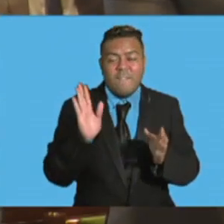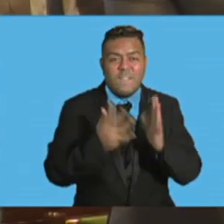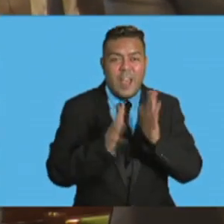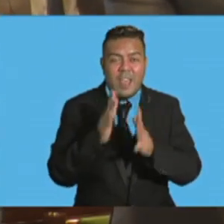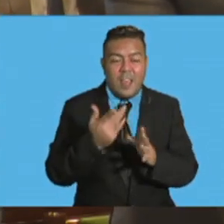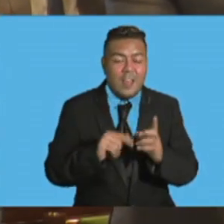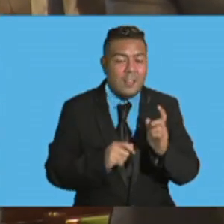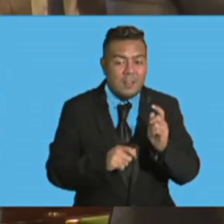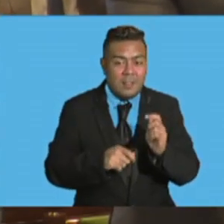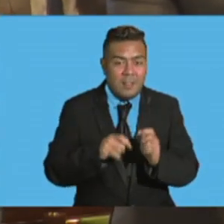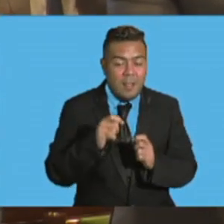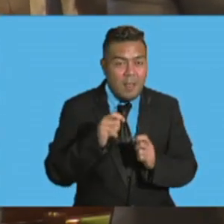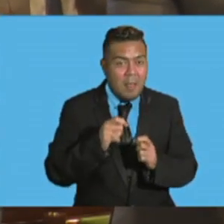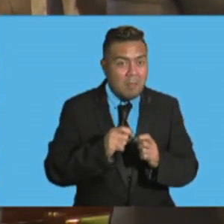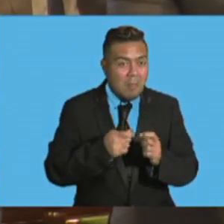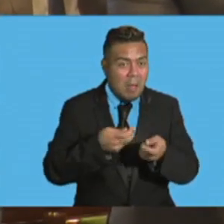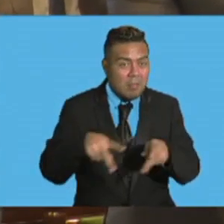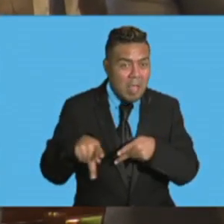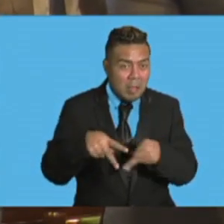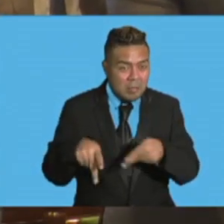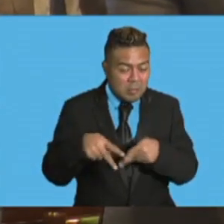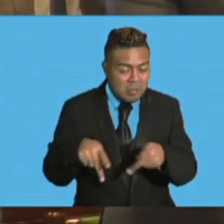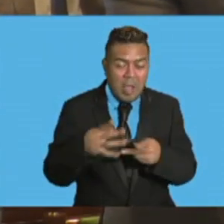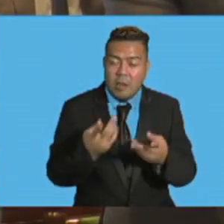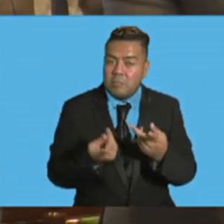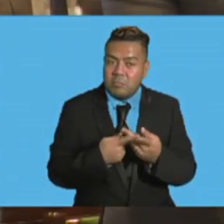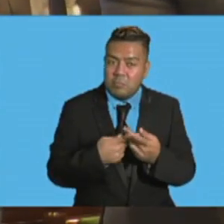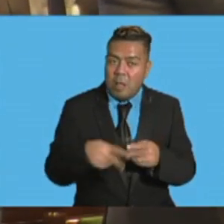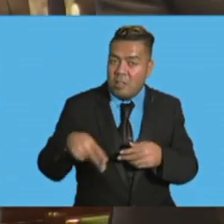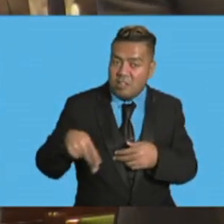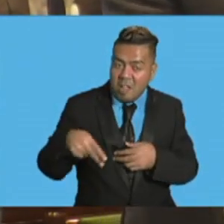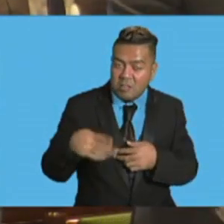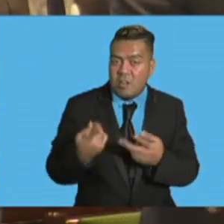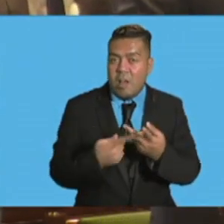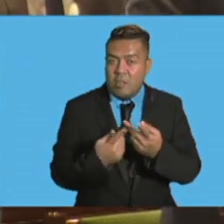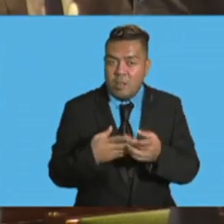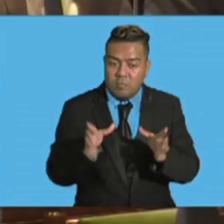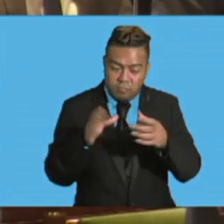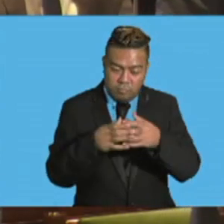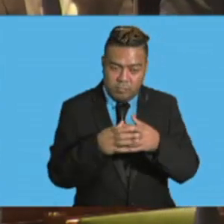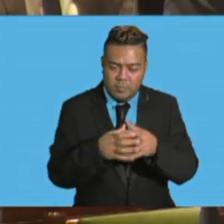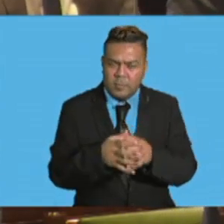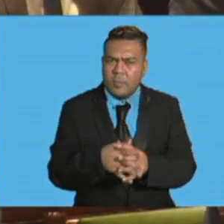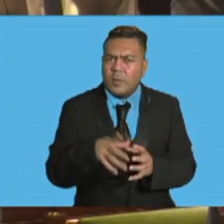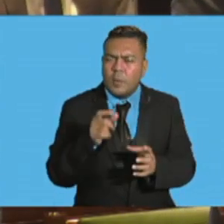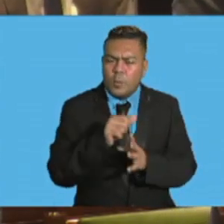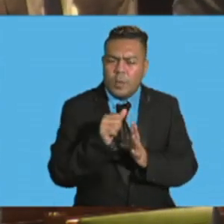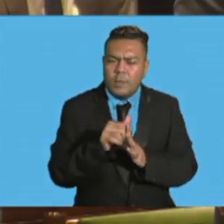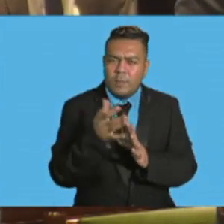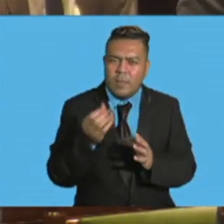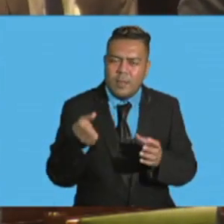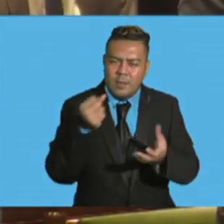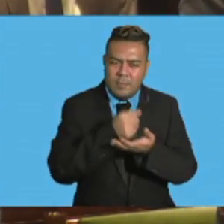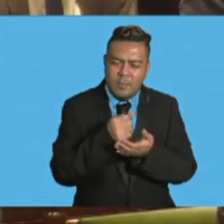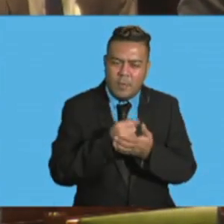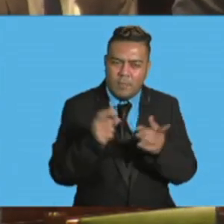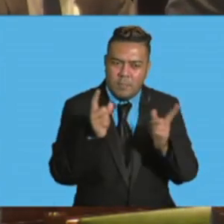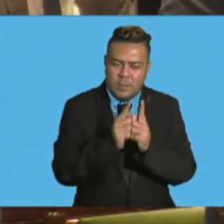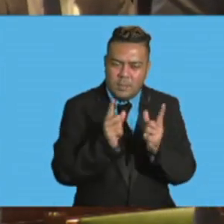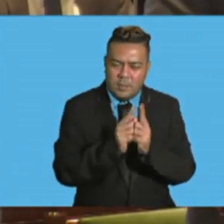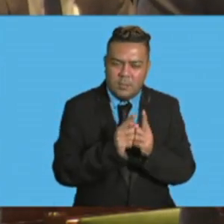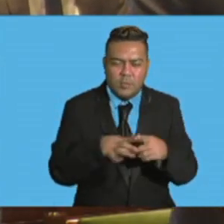dances, Rishikul College, etc., Mr. Speaker, sir. Mr. Speaker, sir, we had, of course, a number of bilateral meetings. There are too many